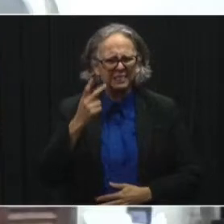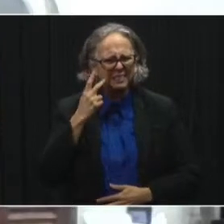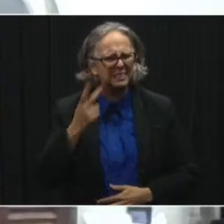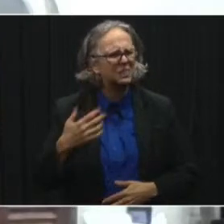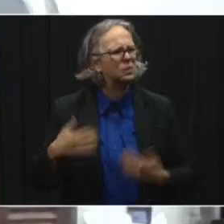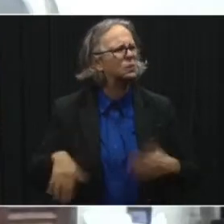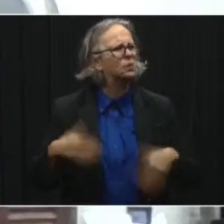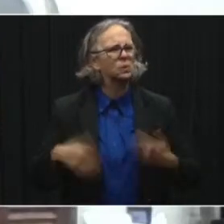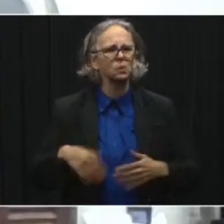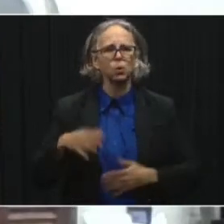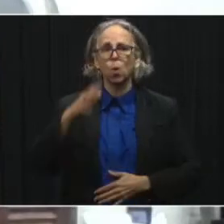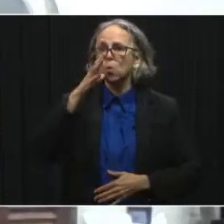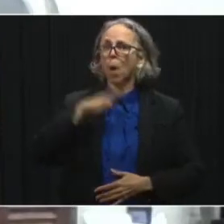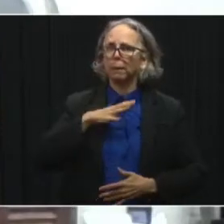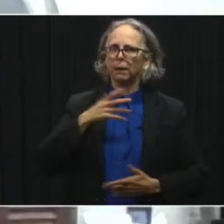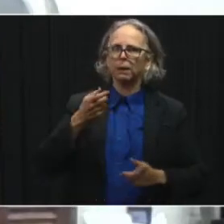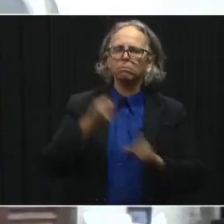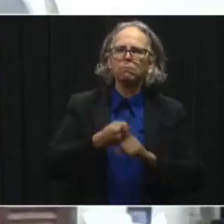they're in their 30s. And